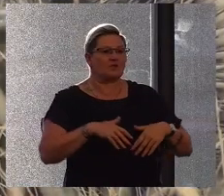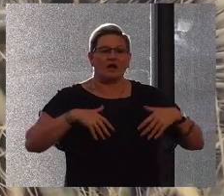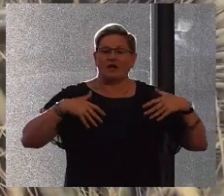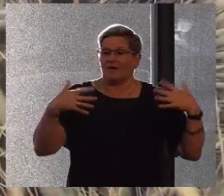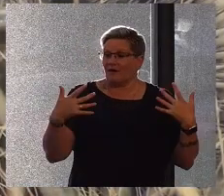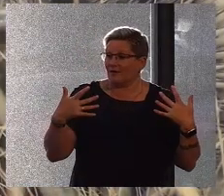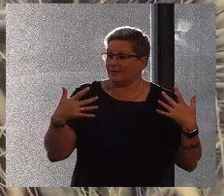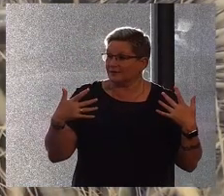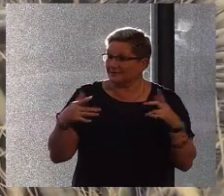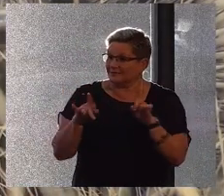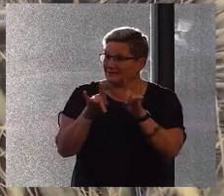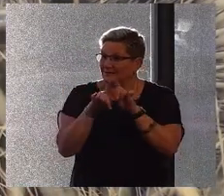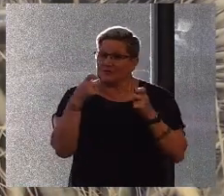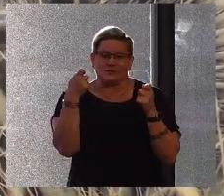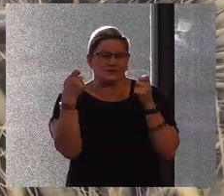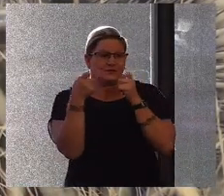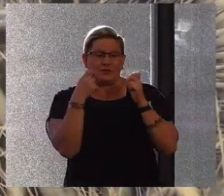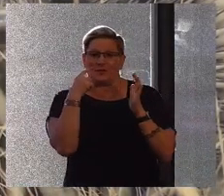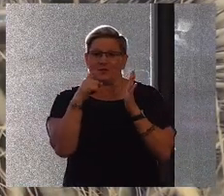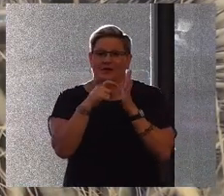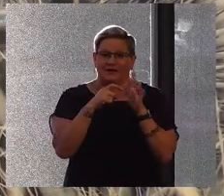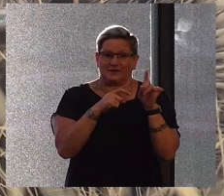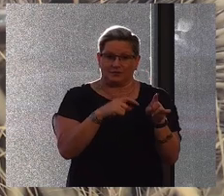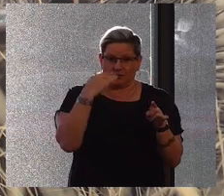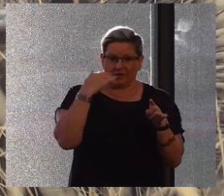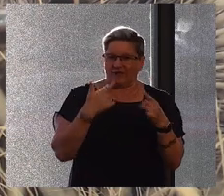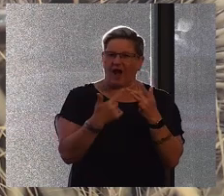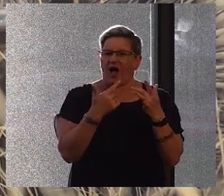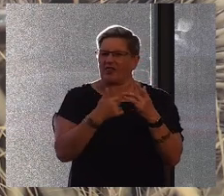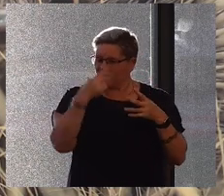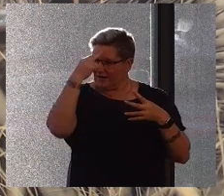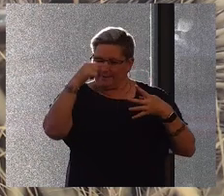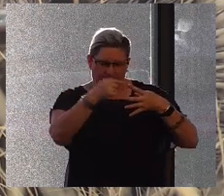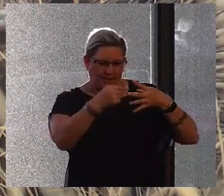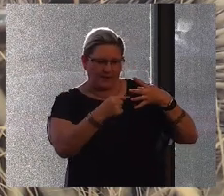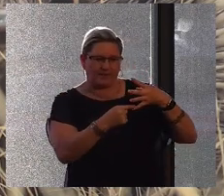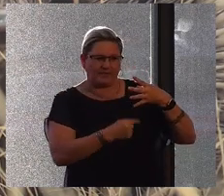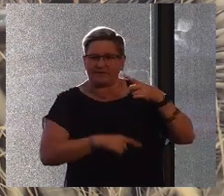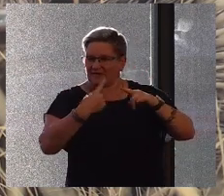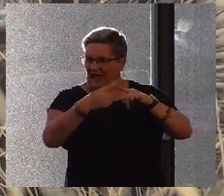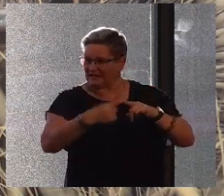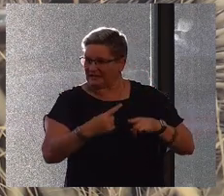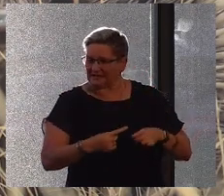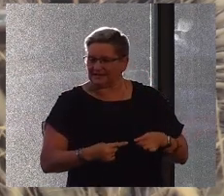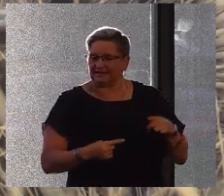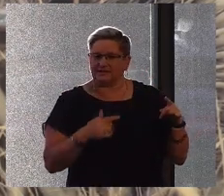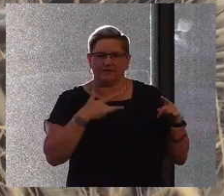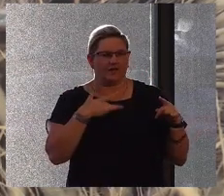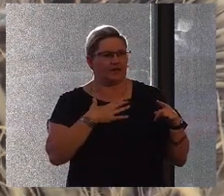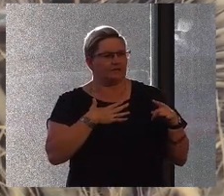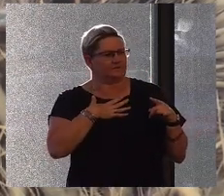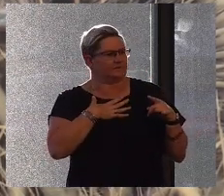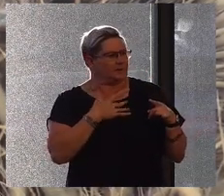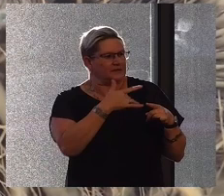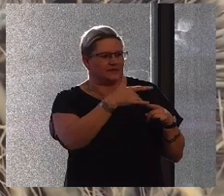And in the spirit of celebration and recognition, we wanted to also call out a few other names very quickly that are personal ones to us, because